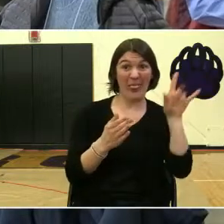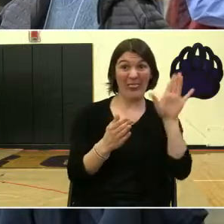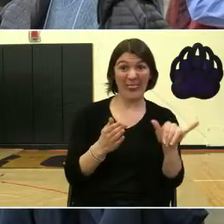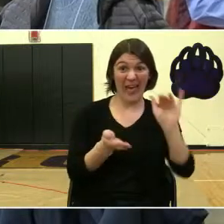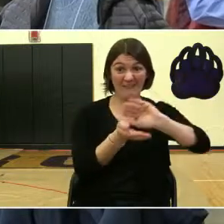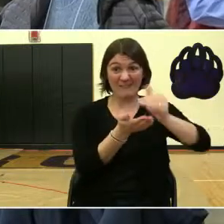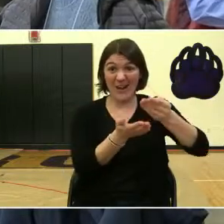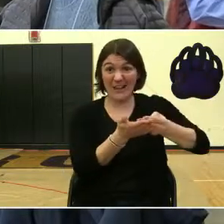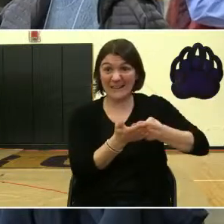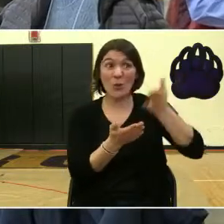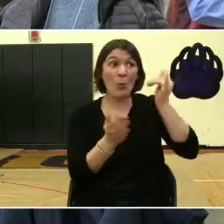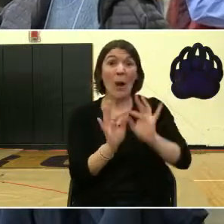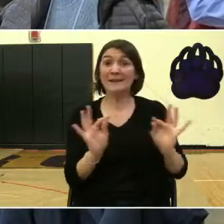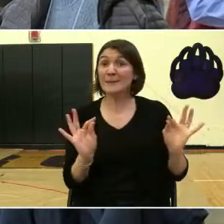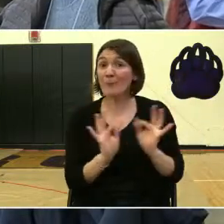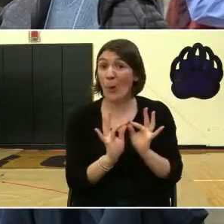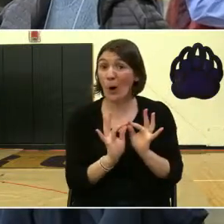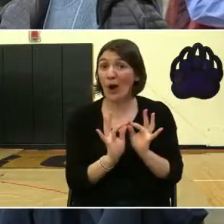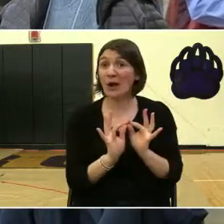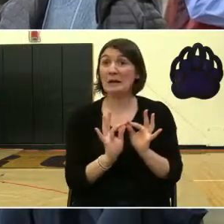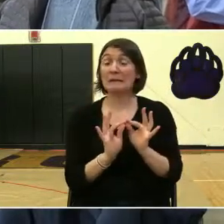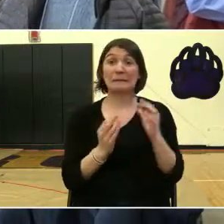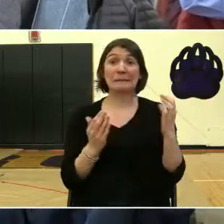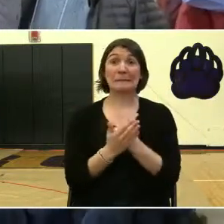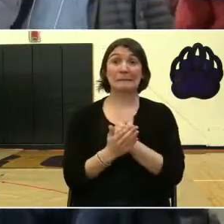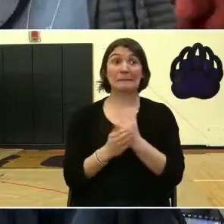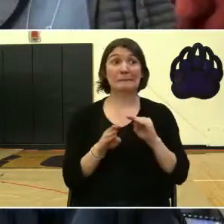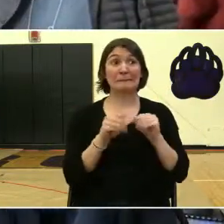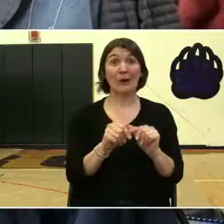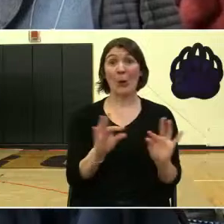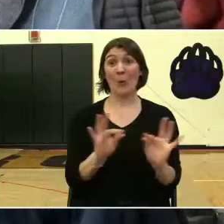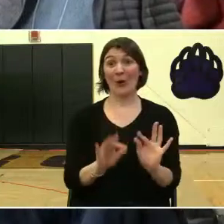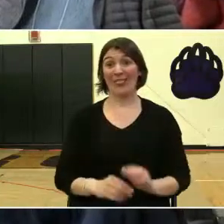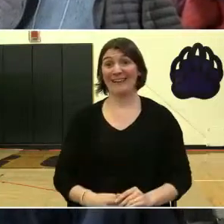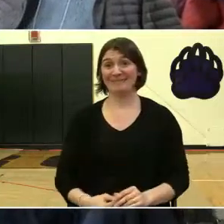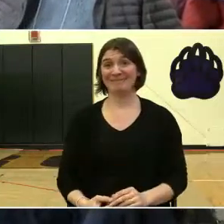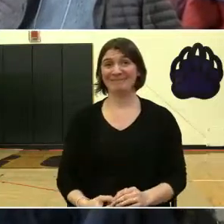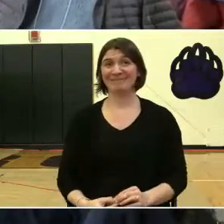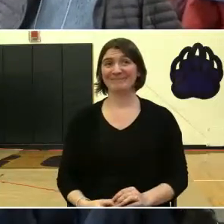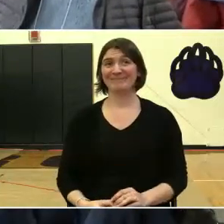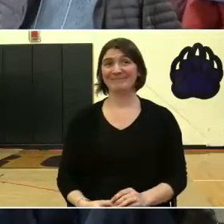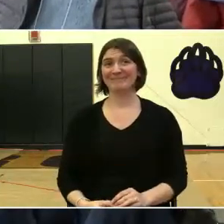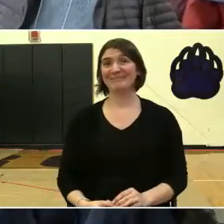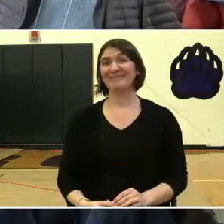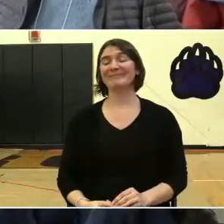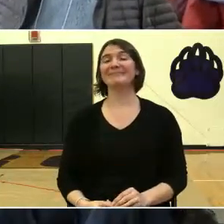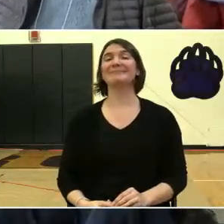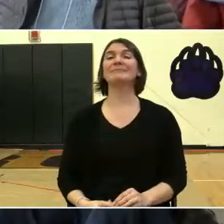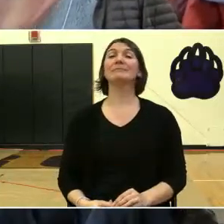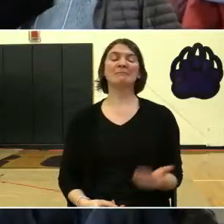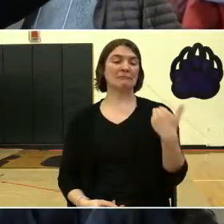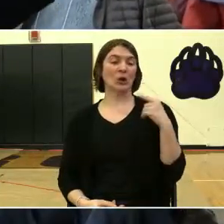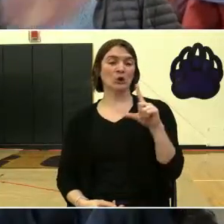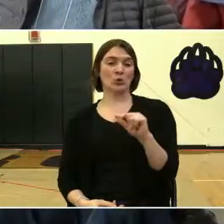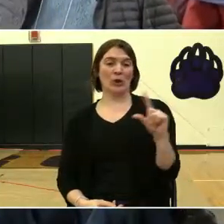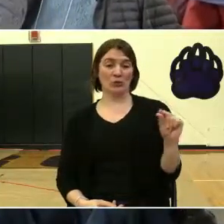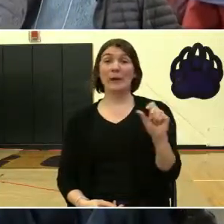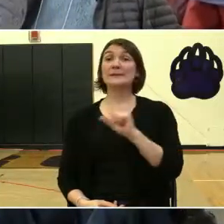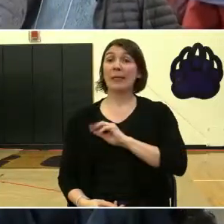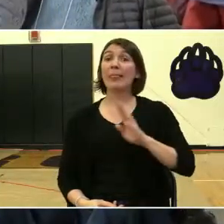Solutions fund and why I think this should be a really good expenditure um so in 2020 the